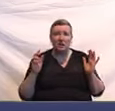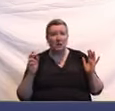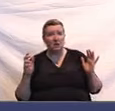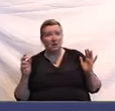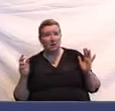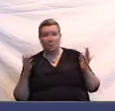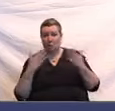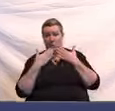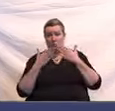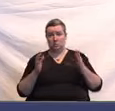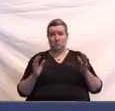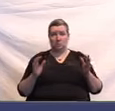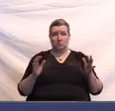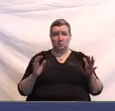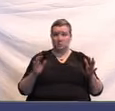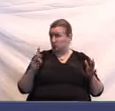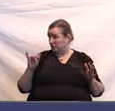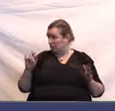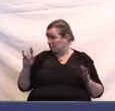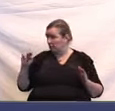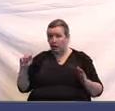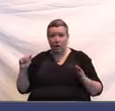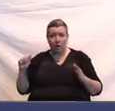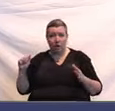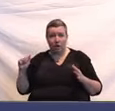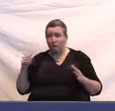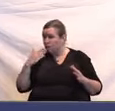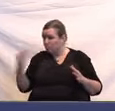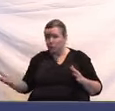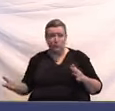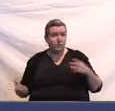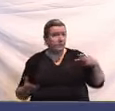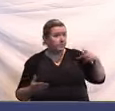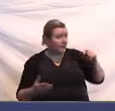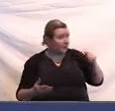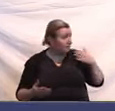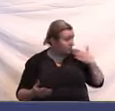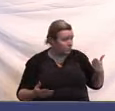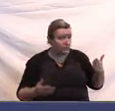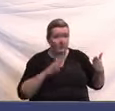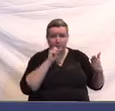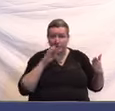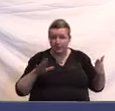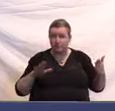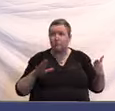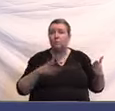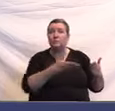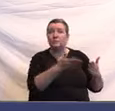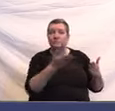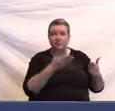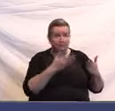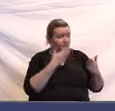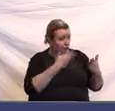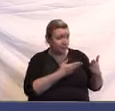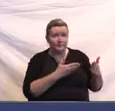Judy, Tina, thank you both. Pat, bless you. Pat, bless you.